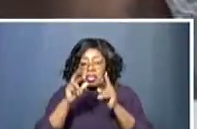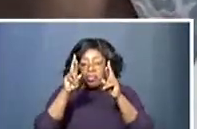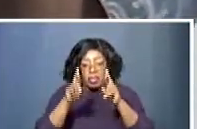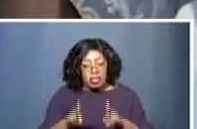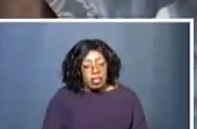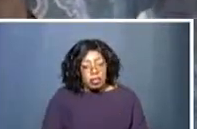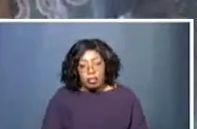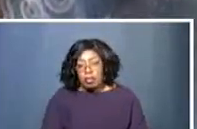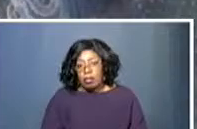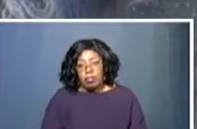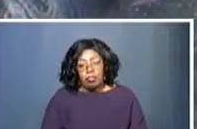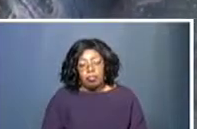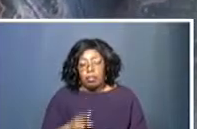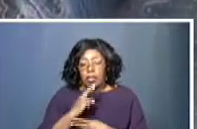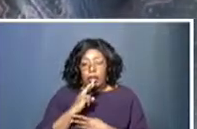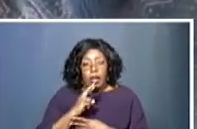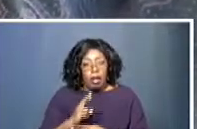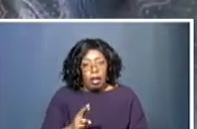are